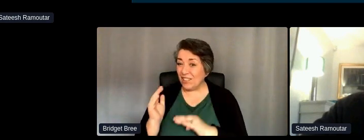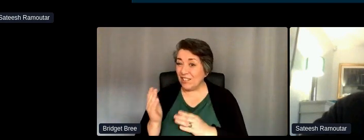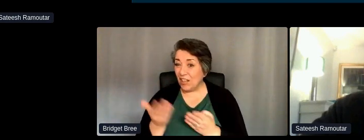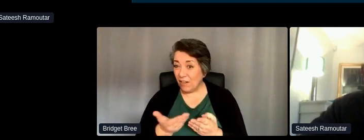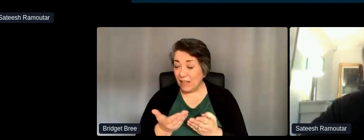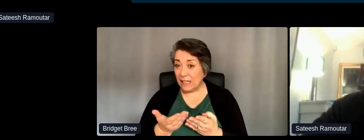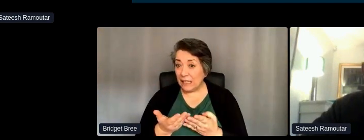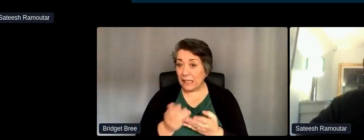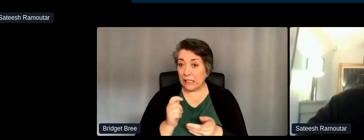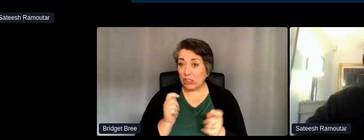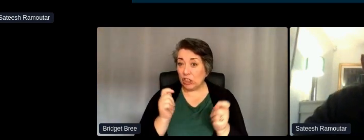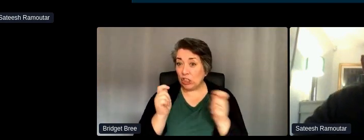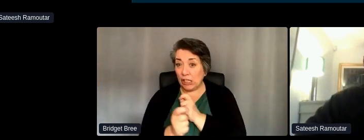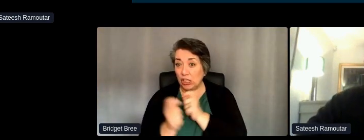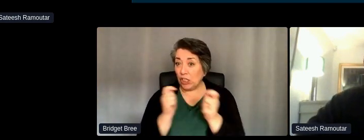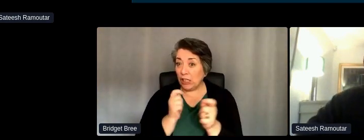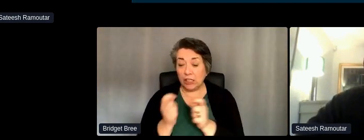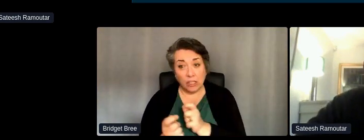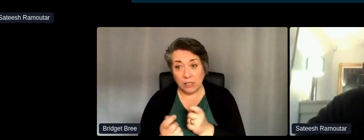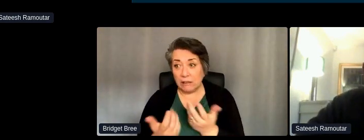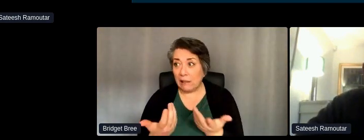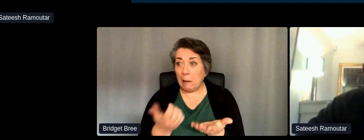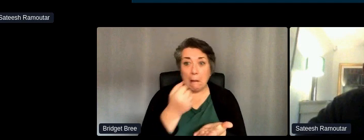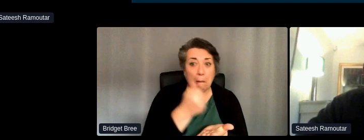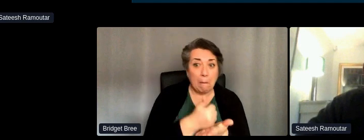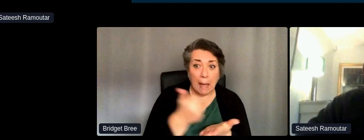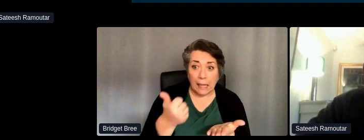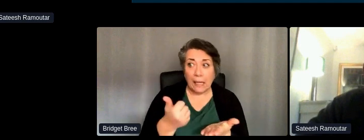to banking, to health,